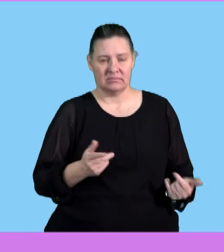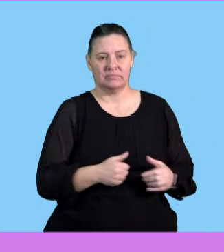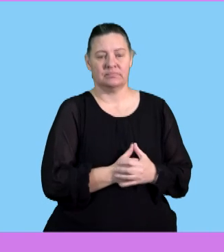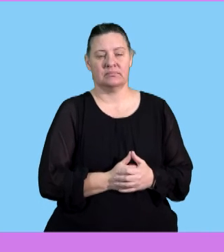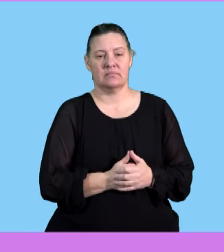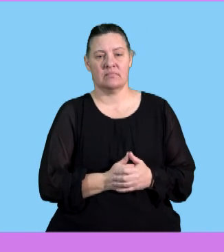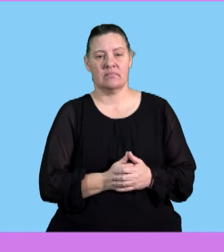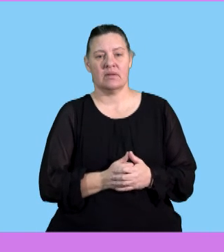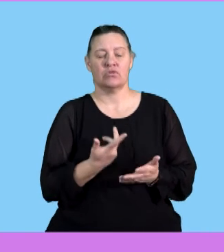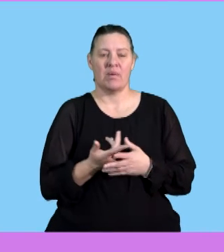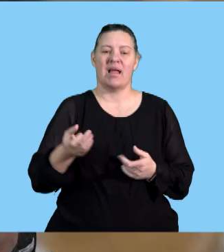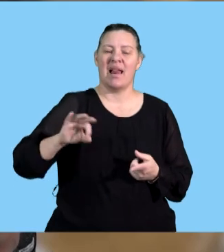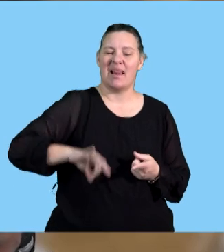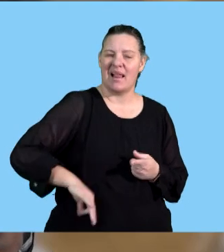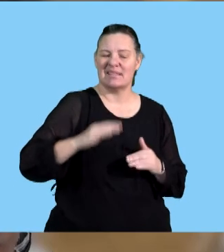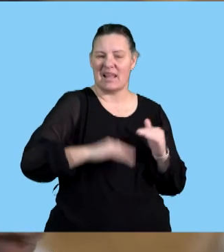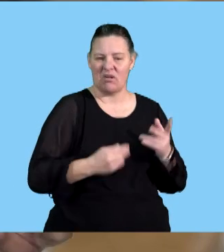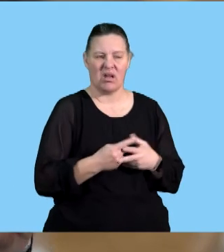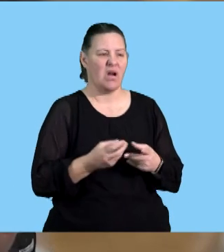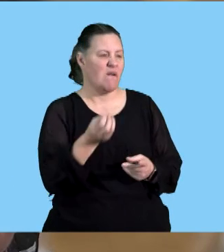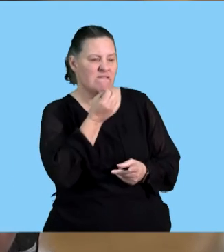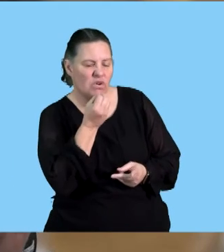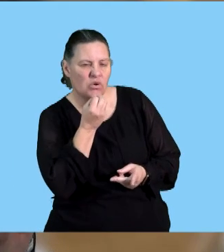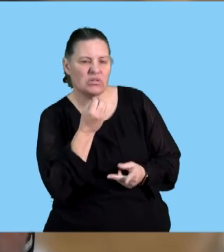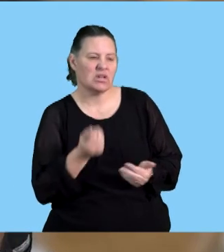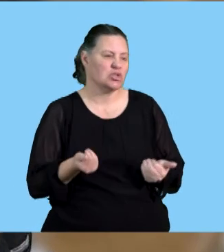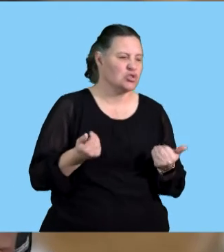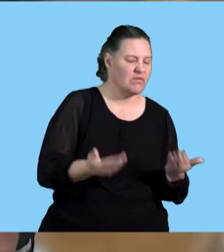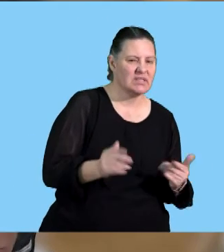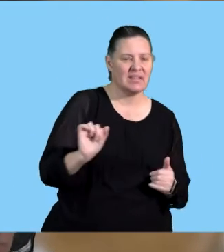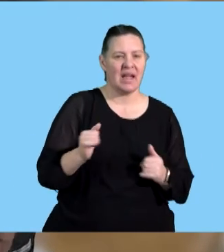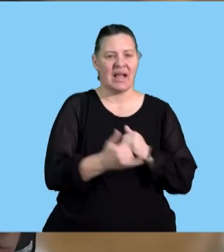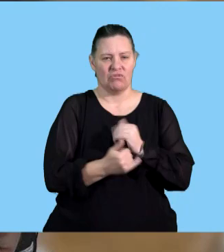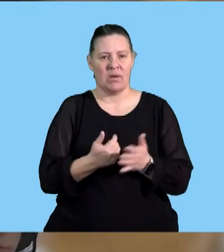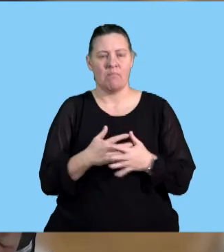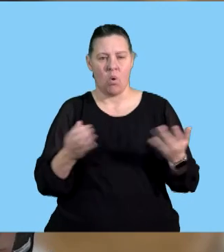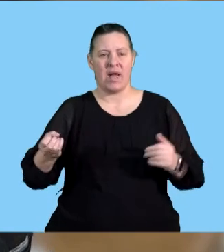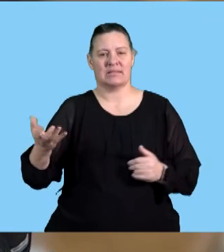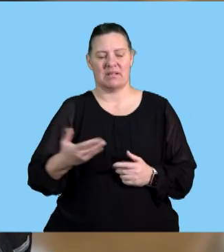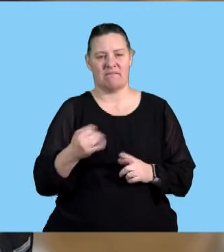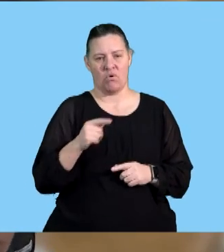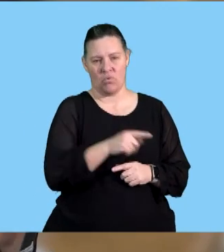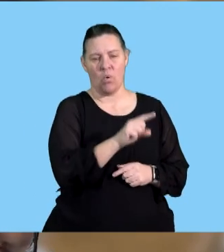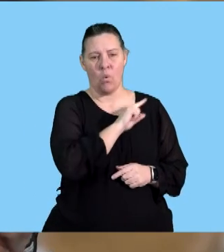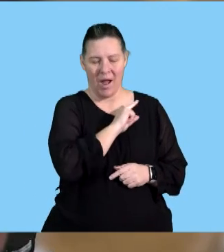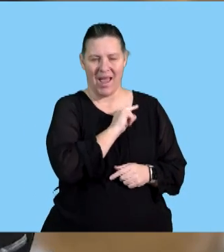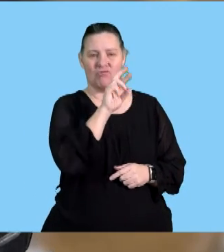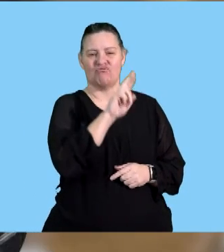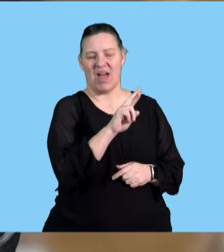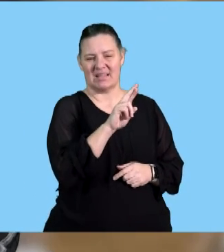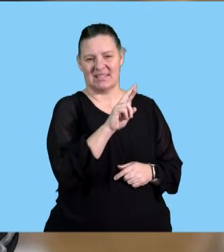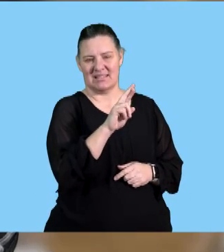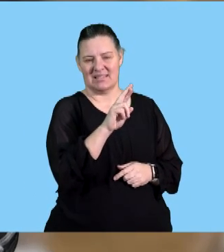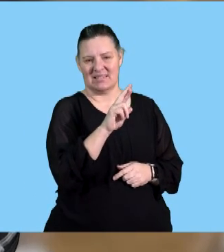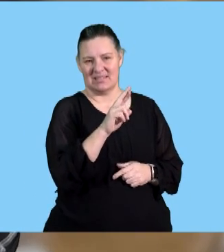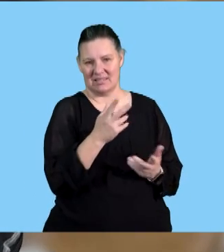there, you will have less salary. Even groceries and services in that country will be expensive because